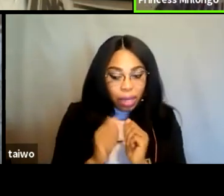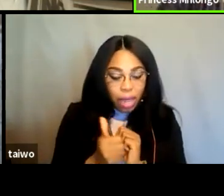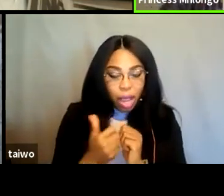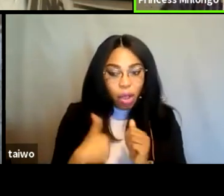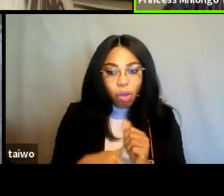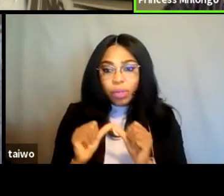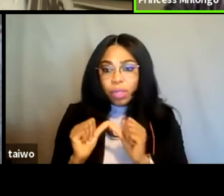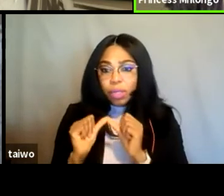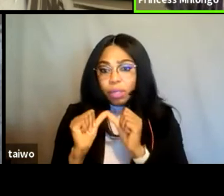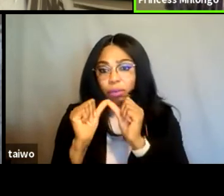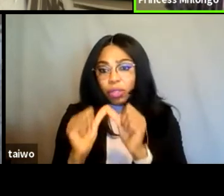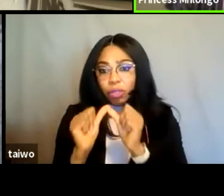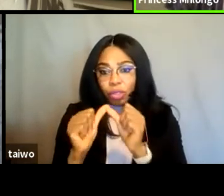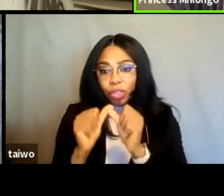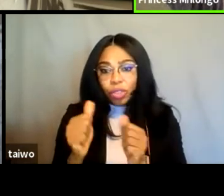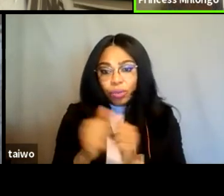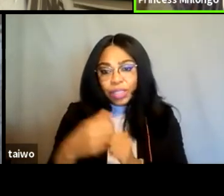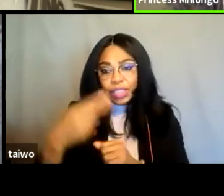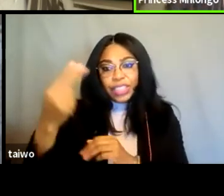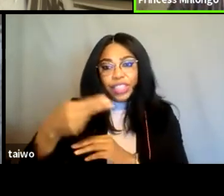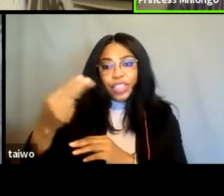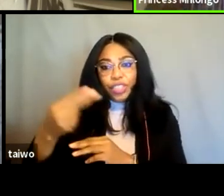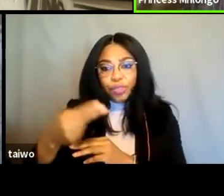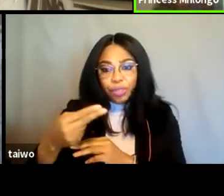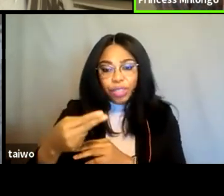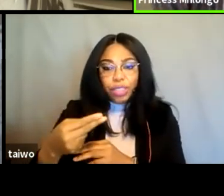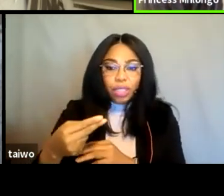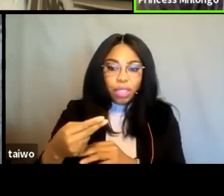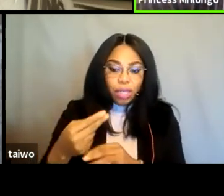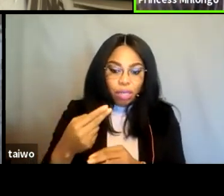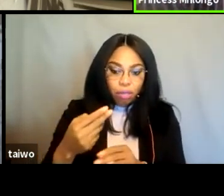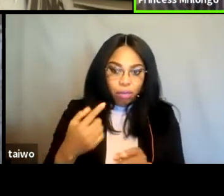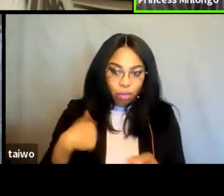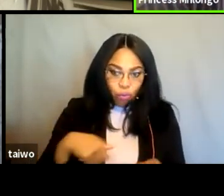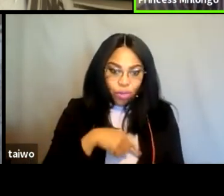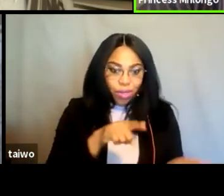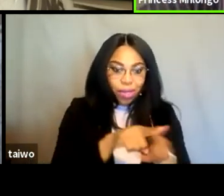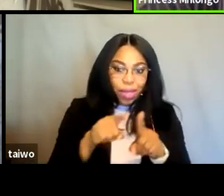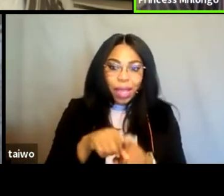with the history of us as Africans.